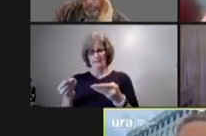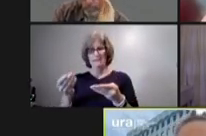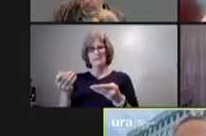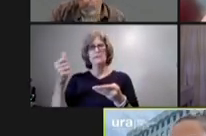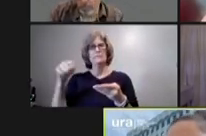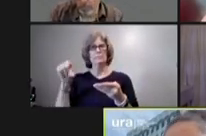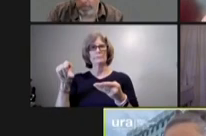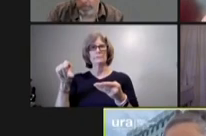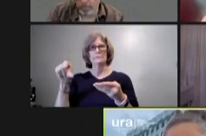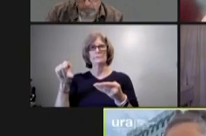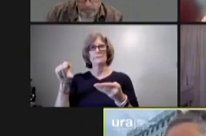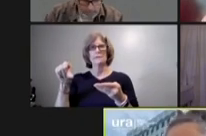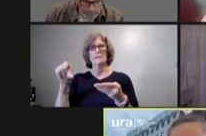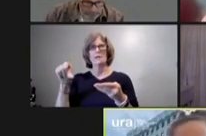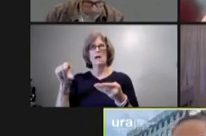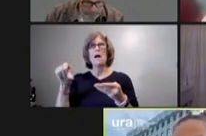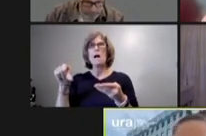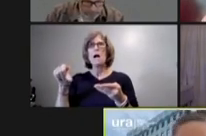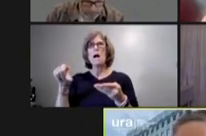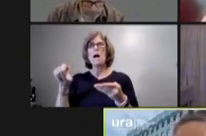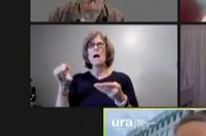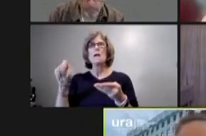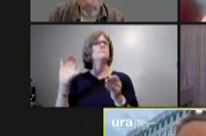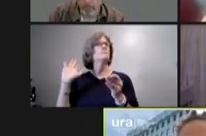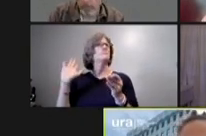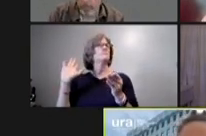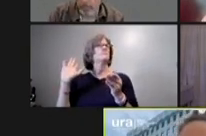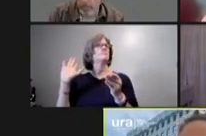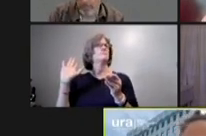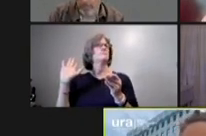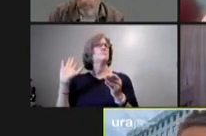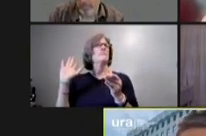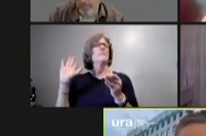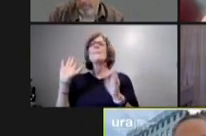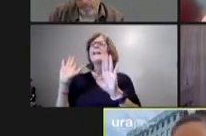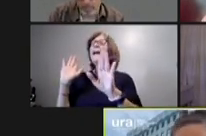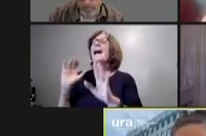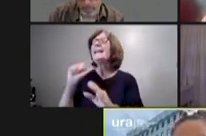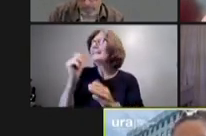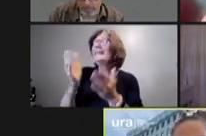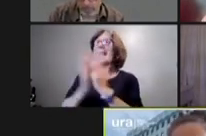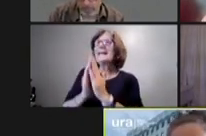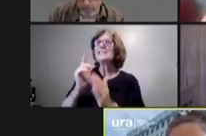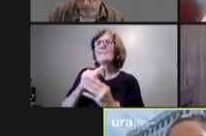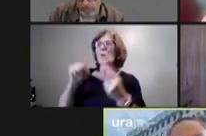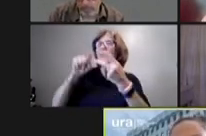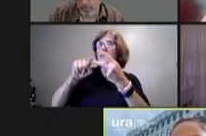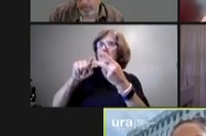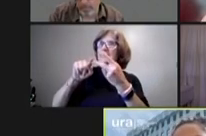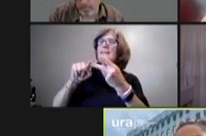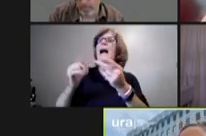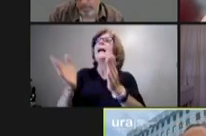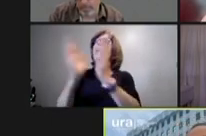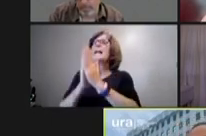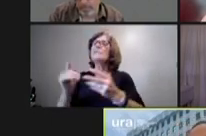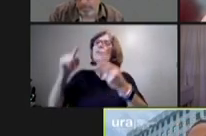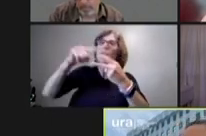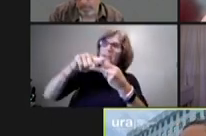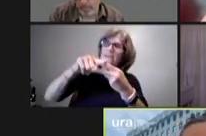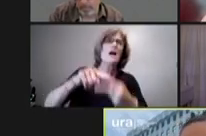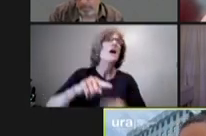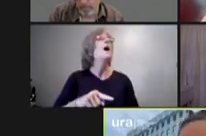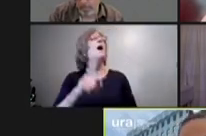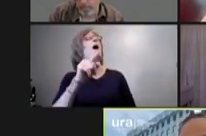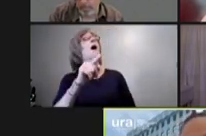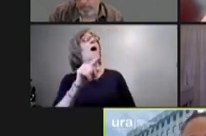there's like miscommunication and no, I don't want a unit, I want this. So when you have to go back and do an appeal and all of that process, and this